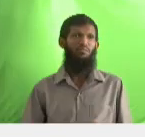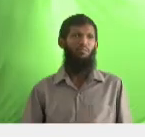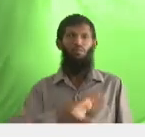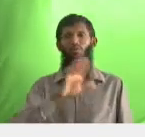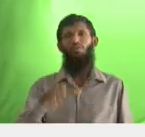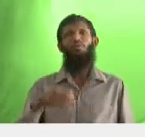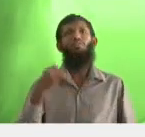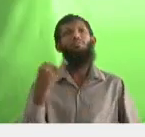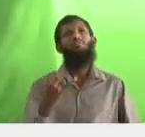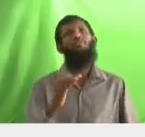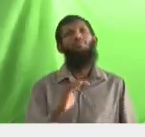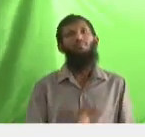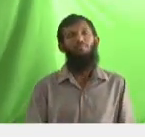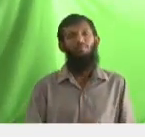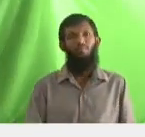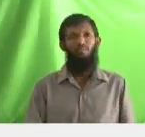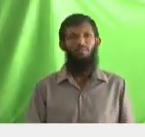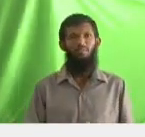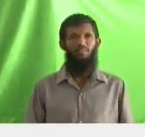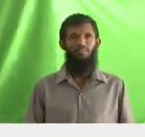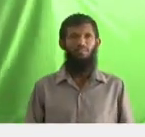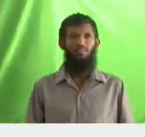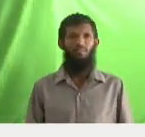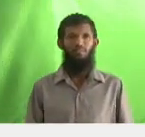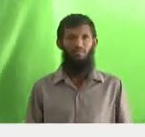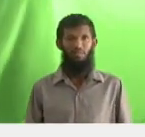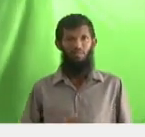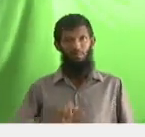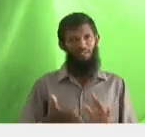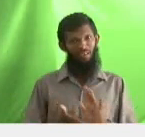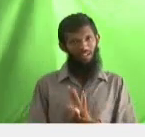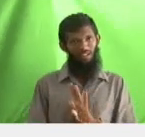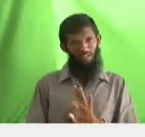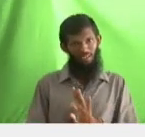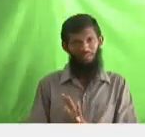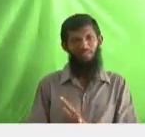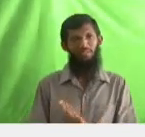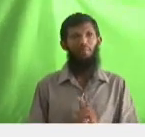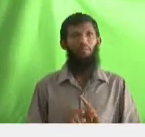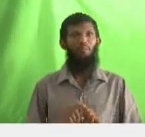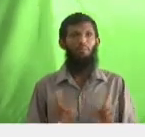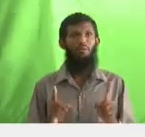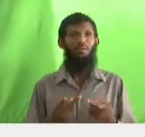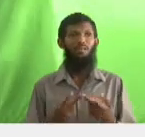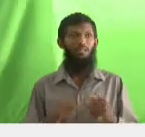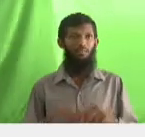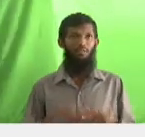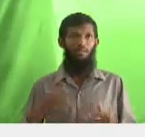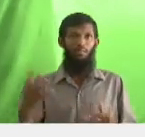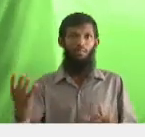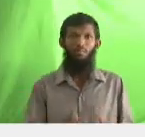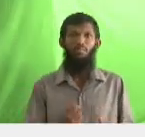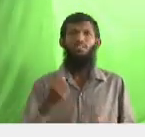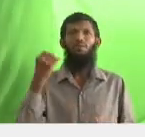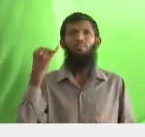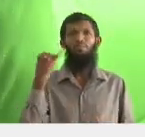of joy when you see a large figure or something that you have in front of you, but if it